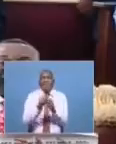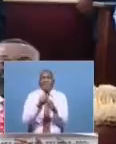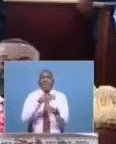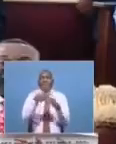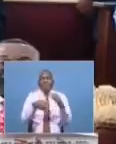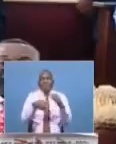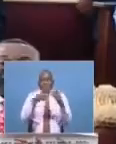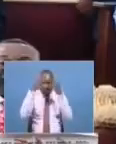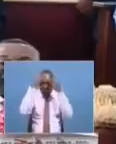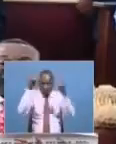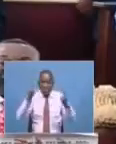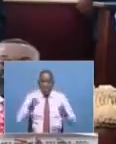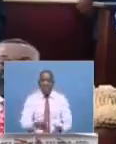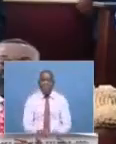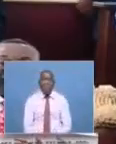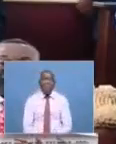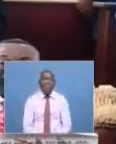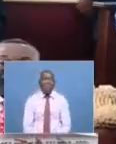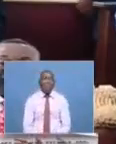presumption.